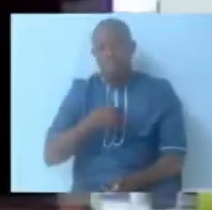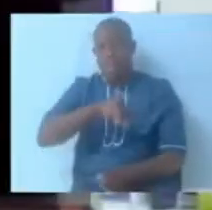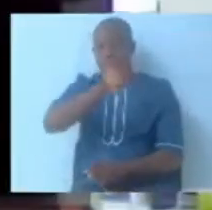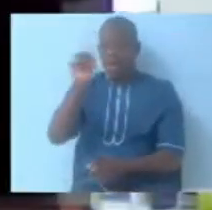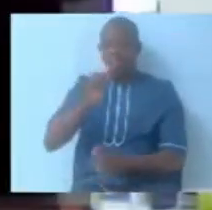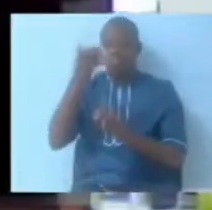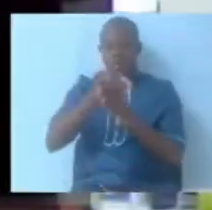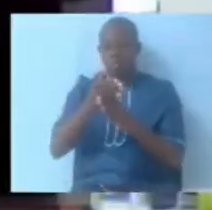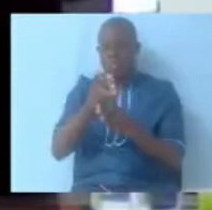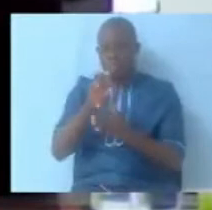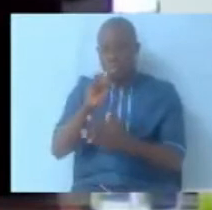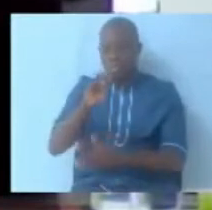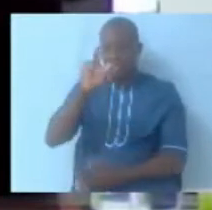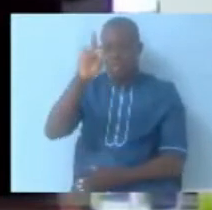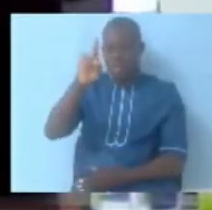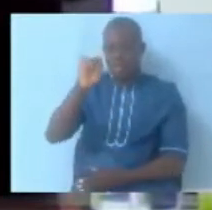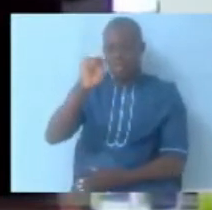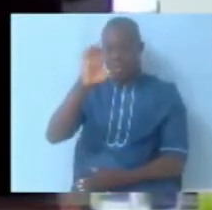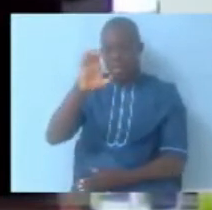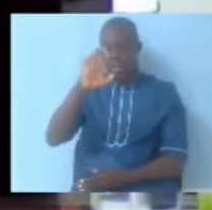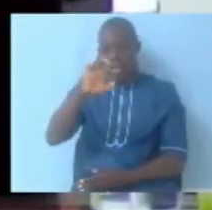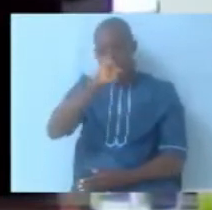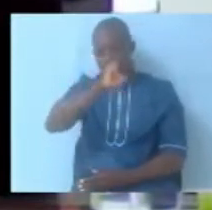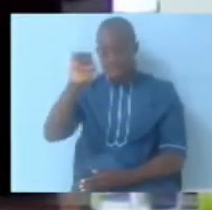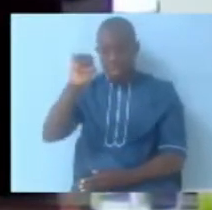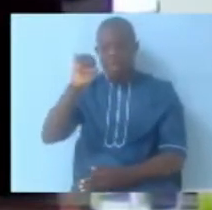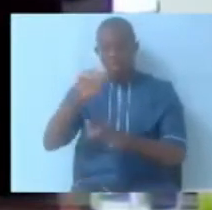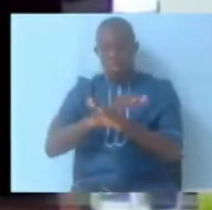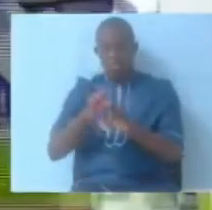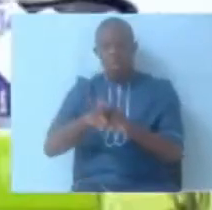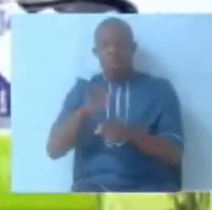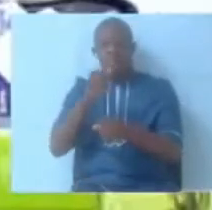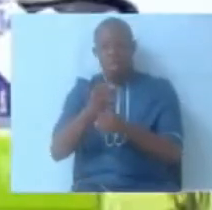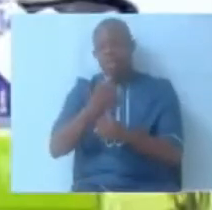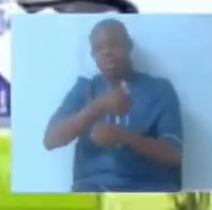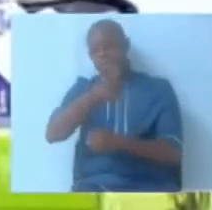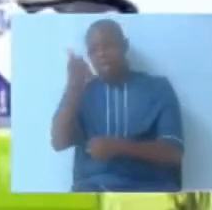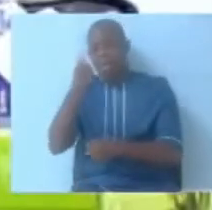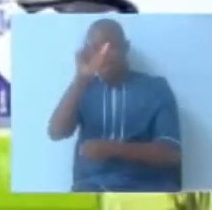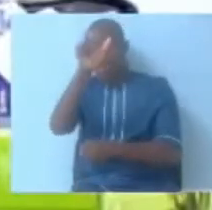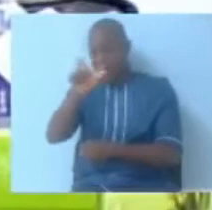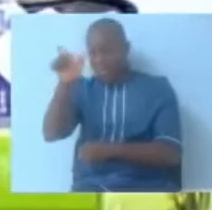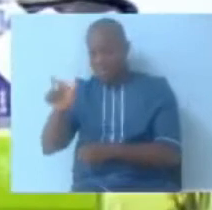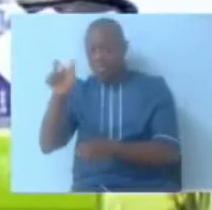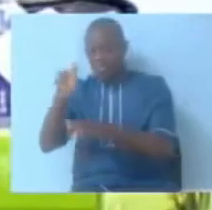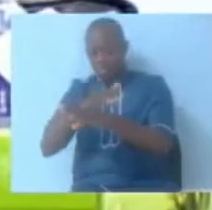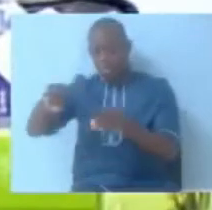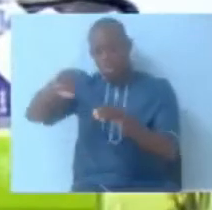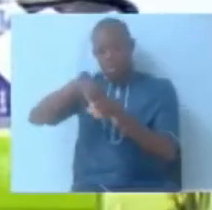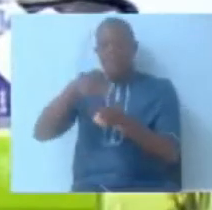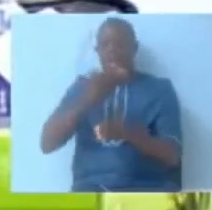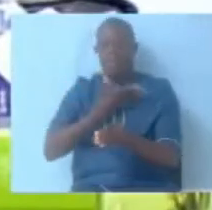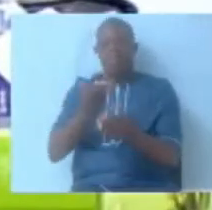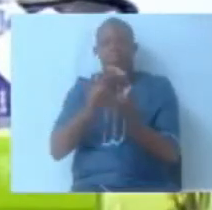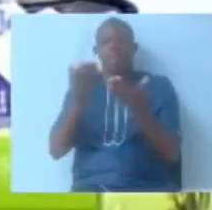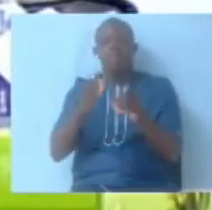affected these particular accused persons because they were military personnel. Ra so munta amuntam fere ko nyin decree ni kay men decree men